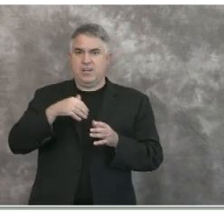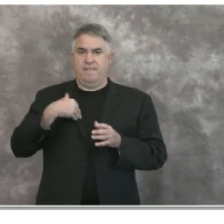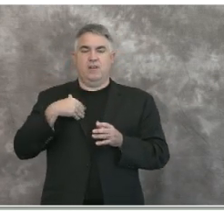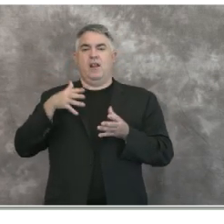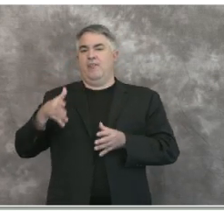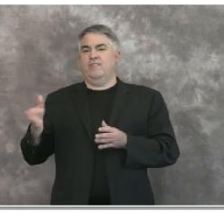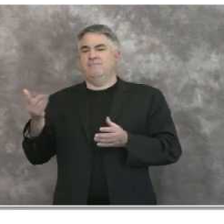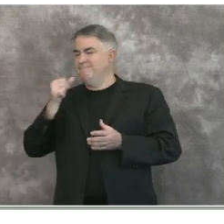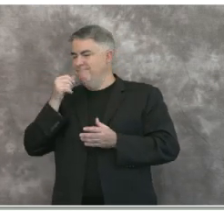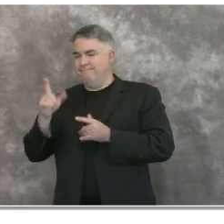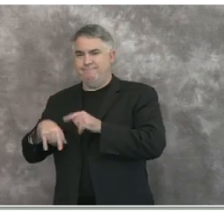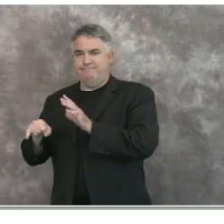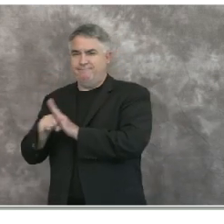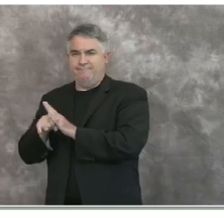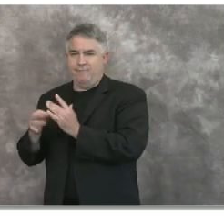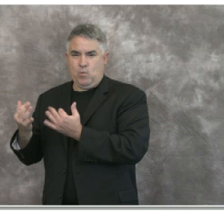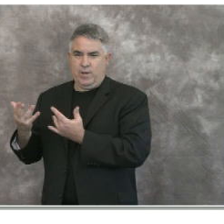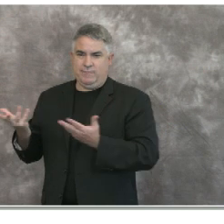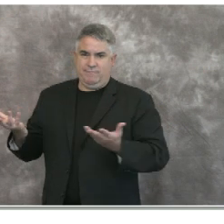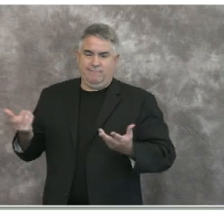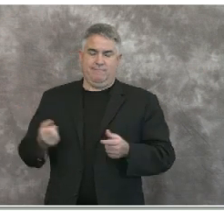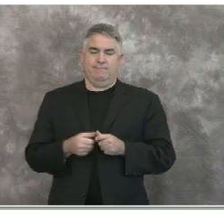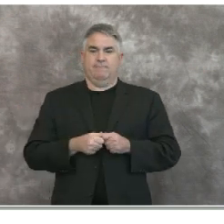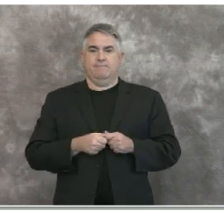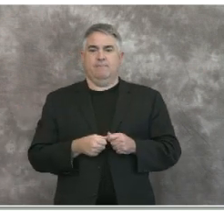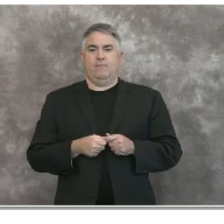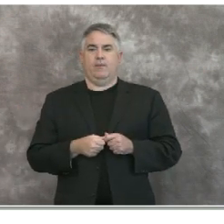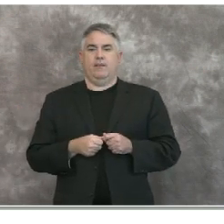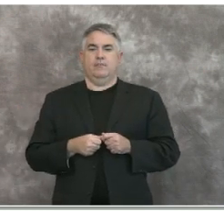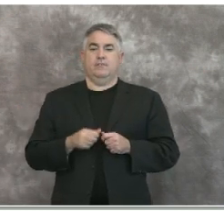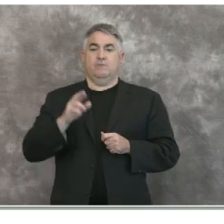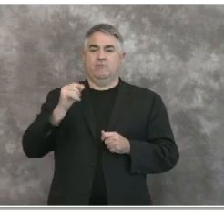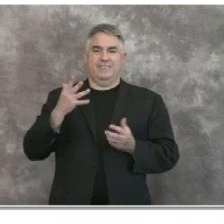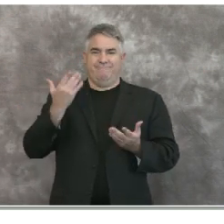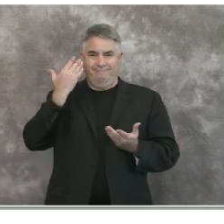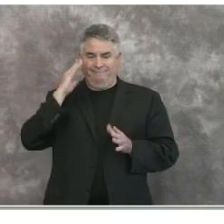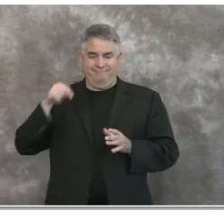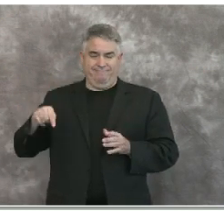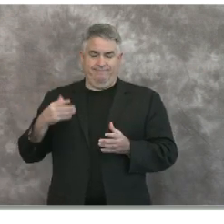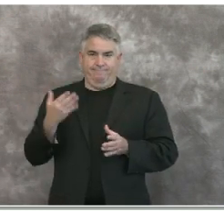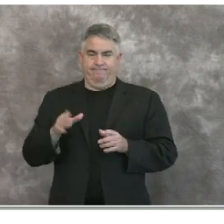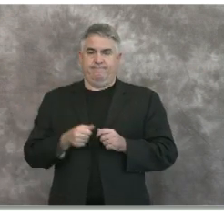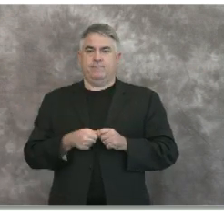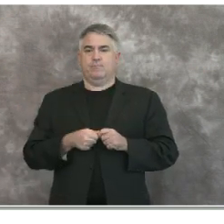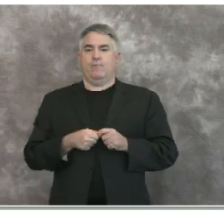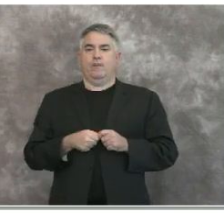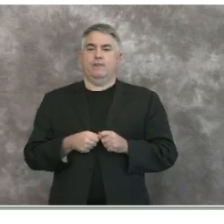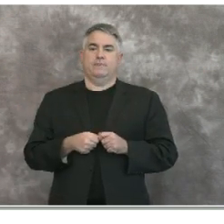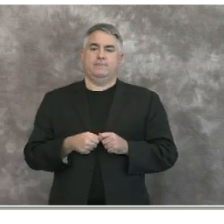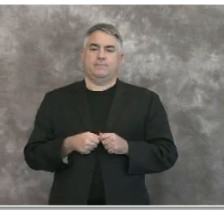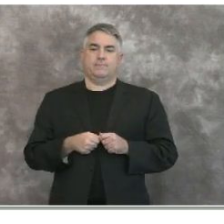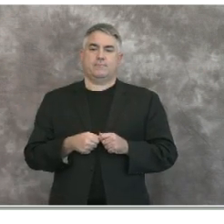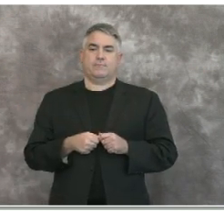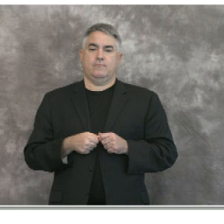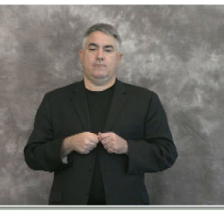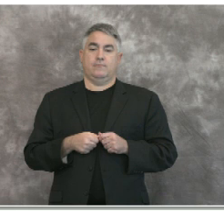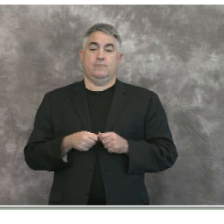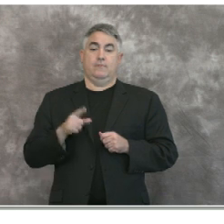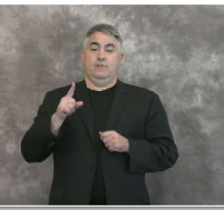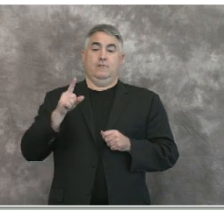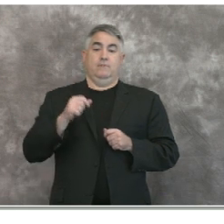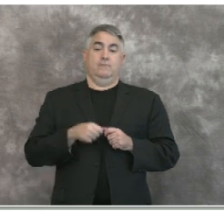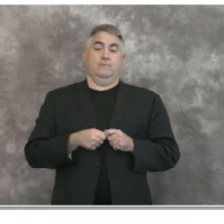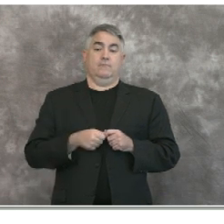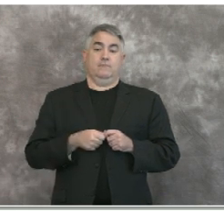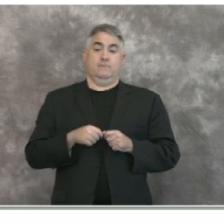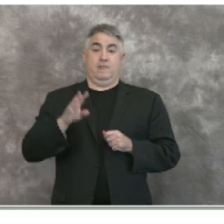individuals do not yet have race and ethnicity data. Of this total, 103 or